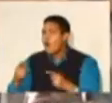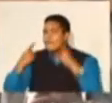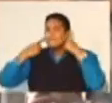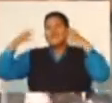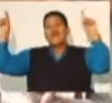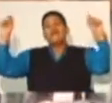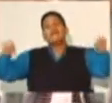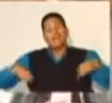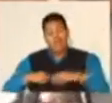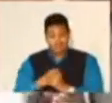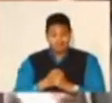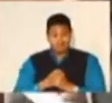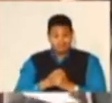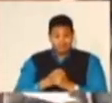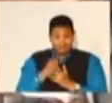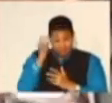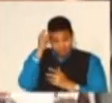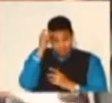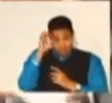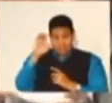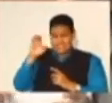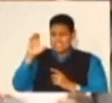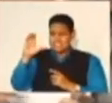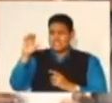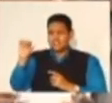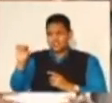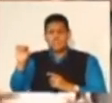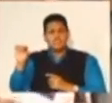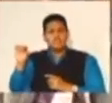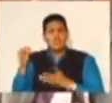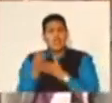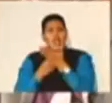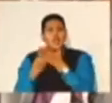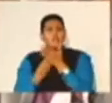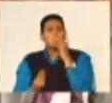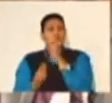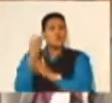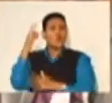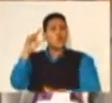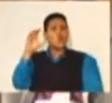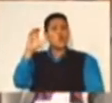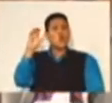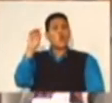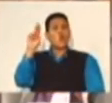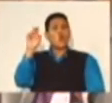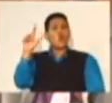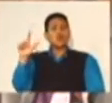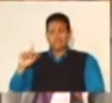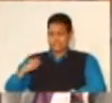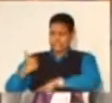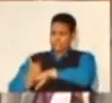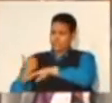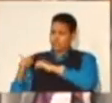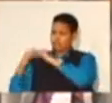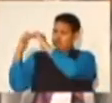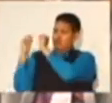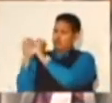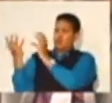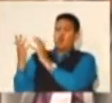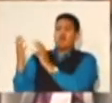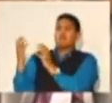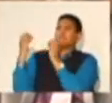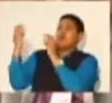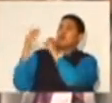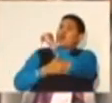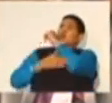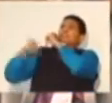The Economic Growth Council has been set up in consultation with our multilateral partners. The concept is not